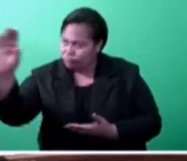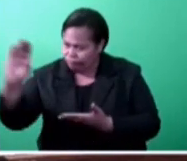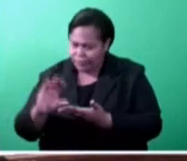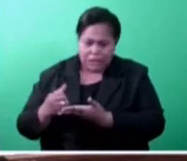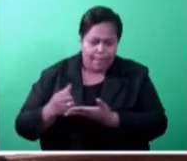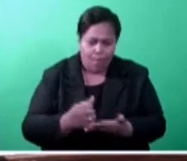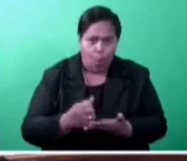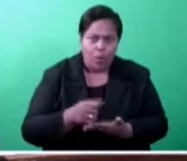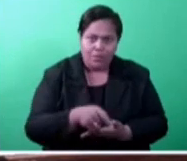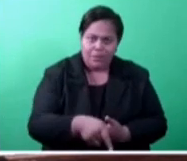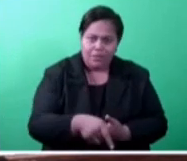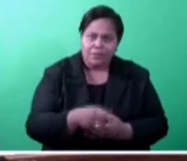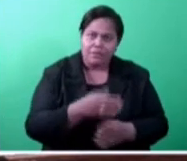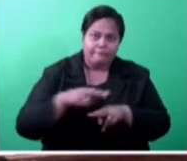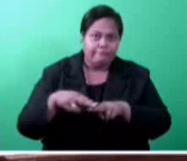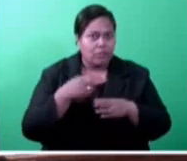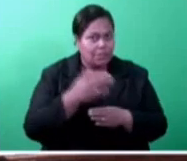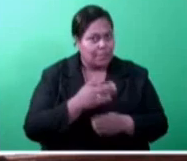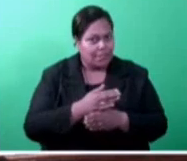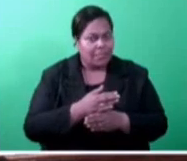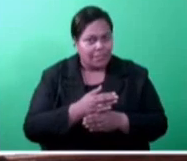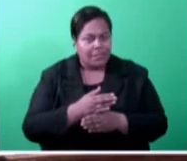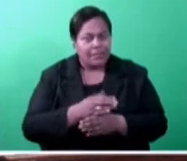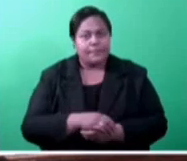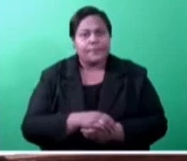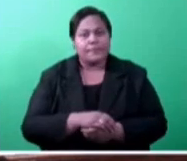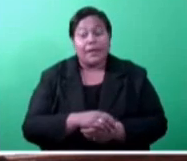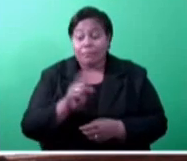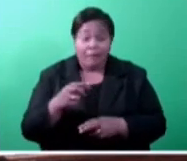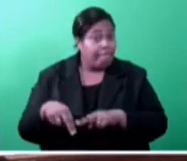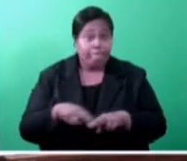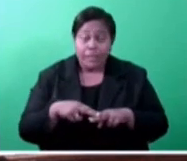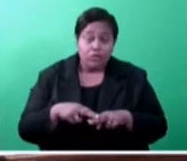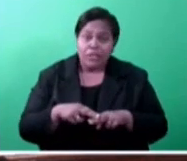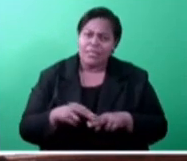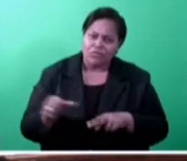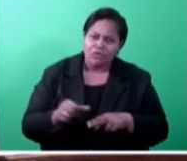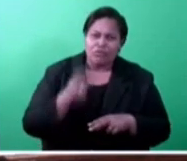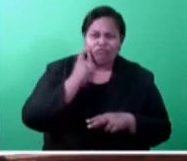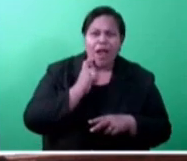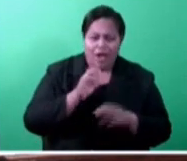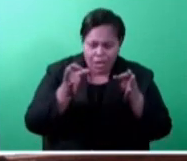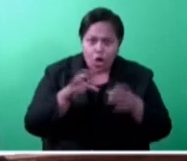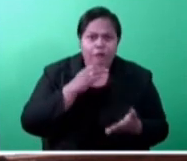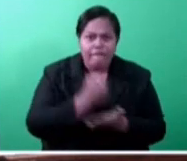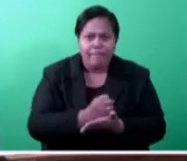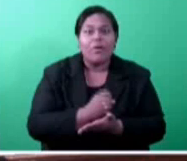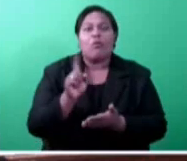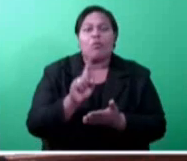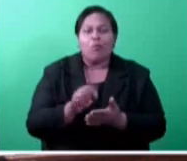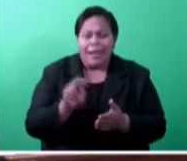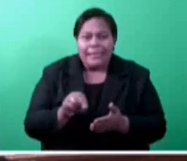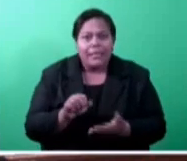support the phase-down activities. However, Fiji is yet to determine its baseline values. By ratifying the